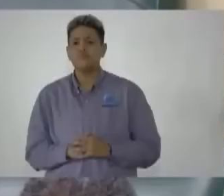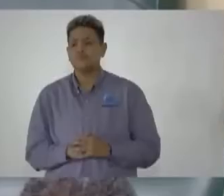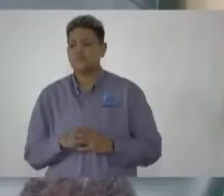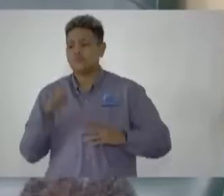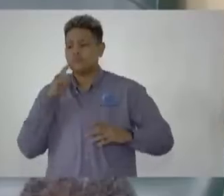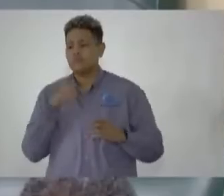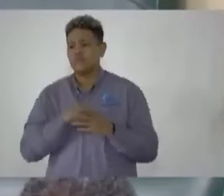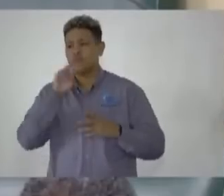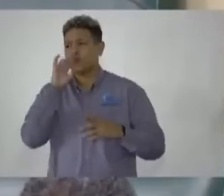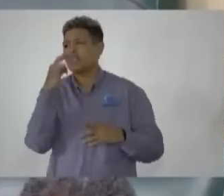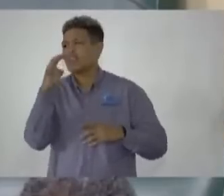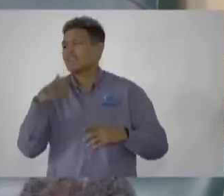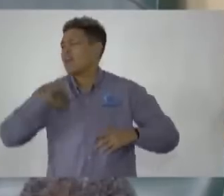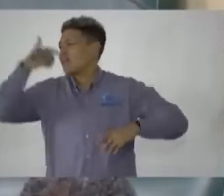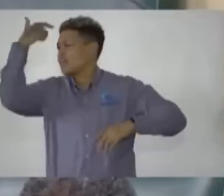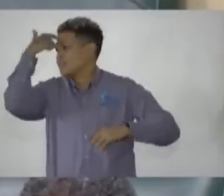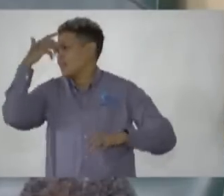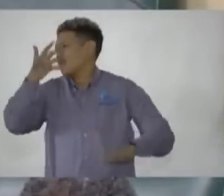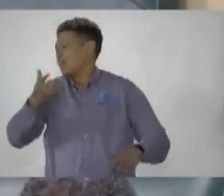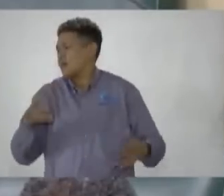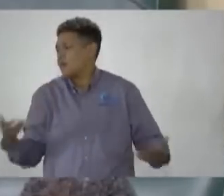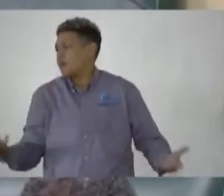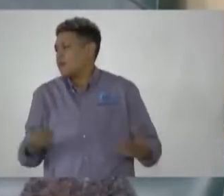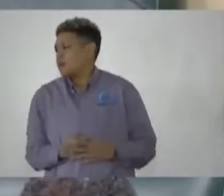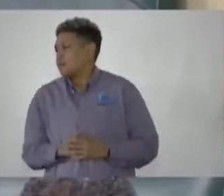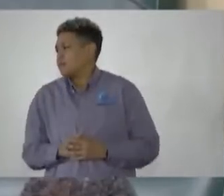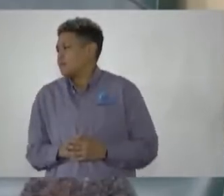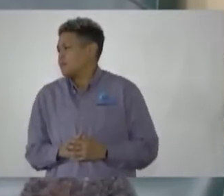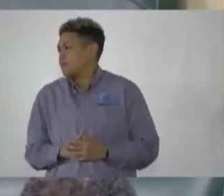think, 2017 that